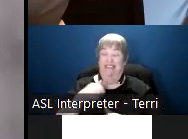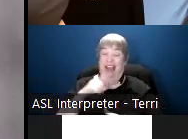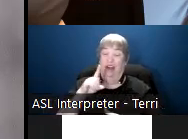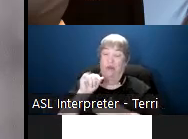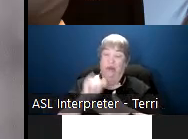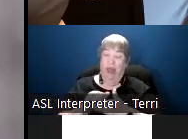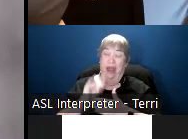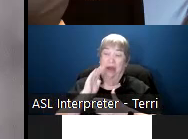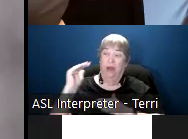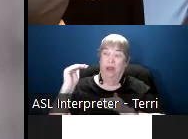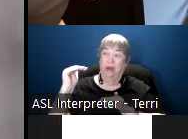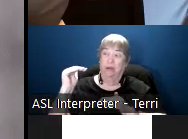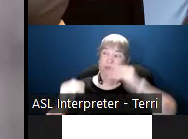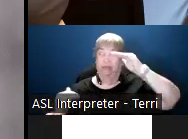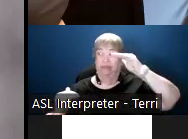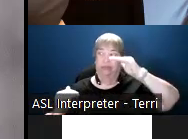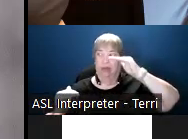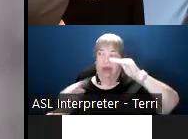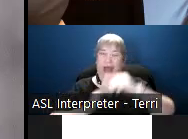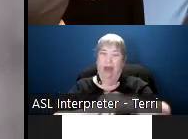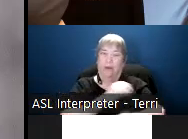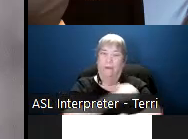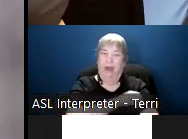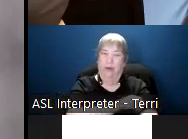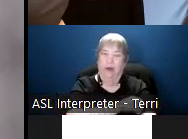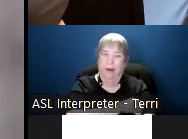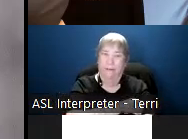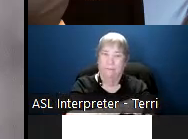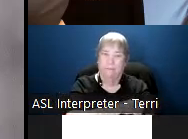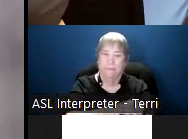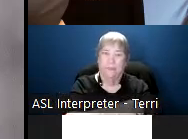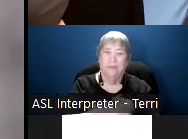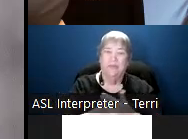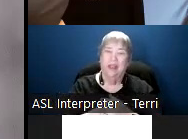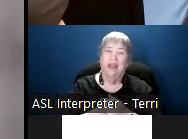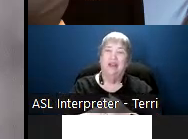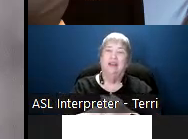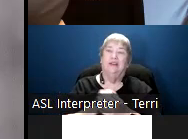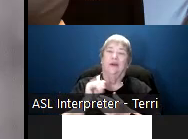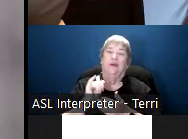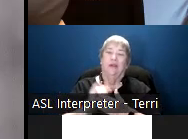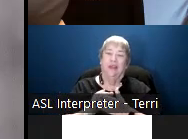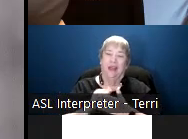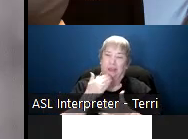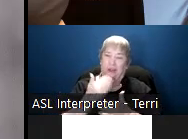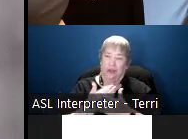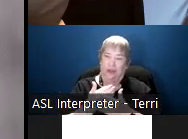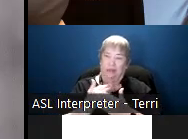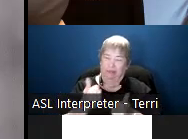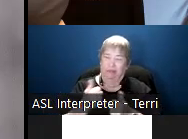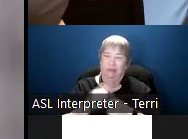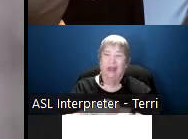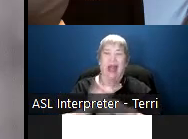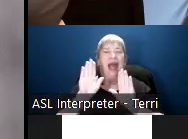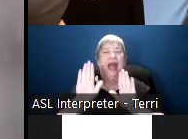of power between myself, my organization, and the client or the survivor? So excellent work